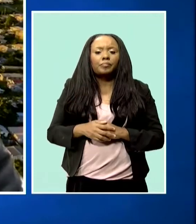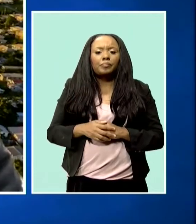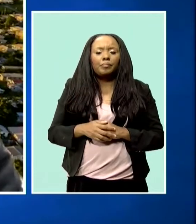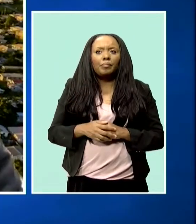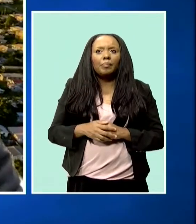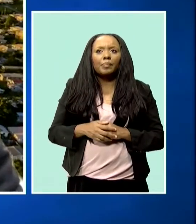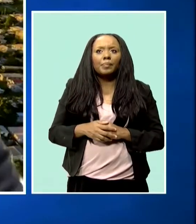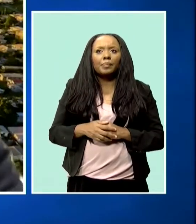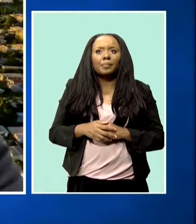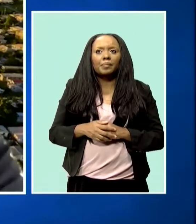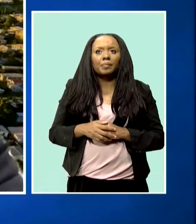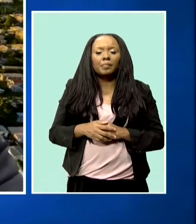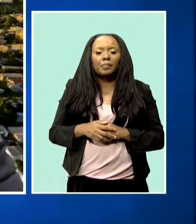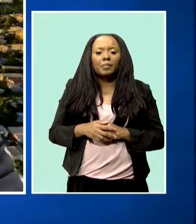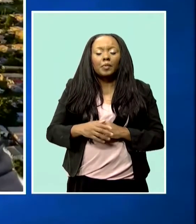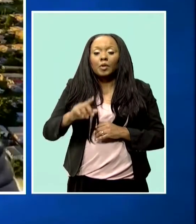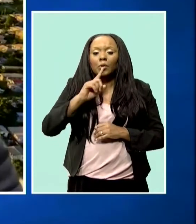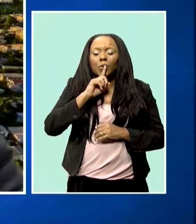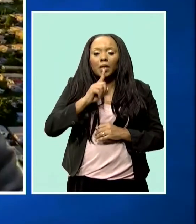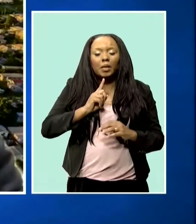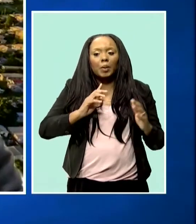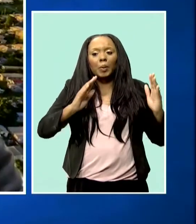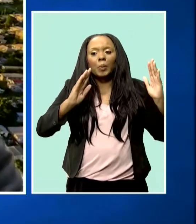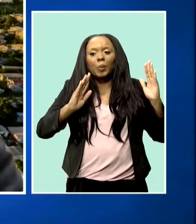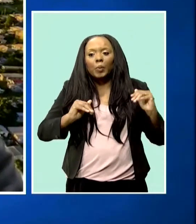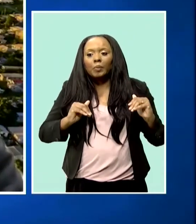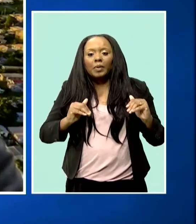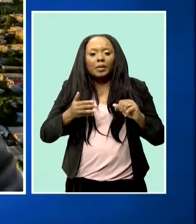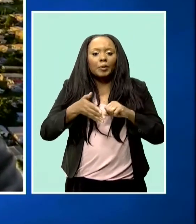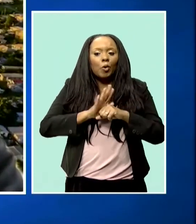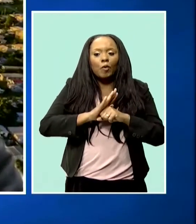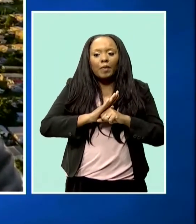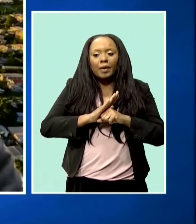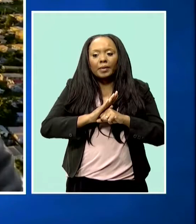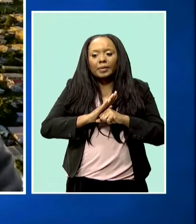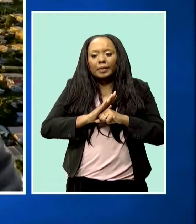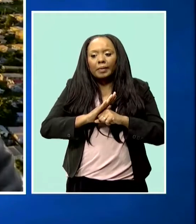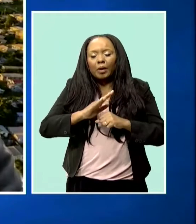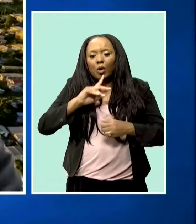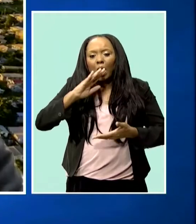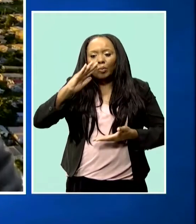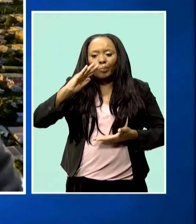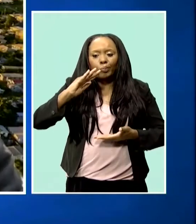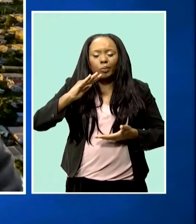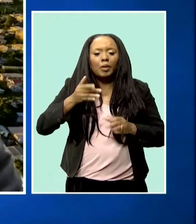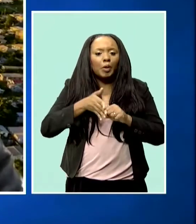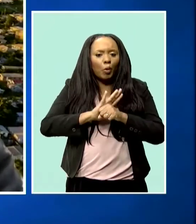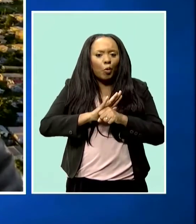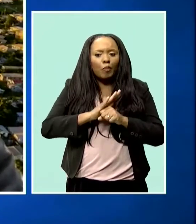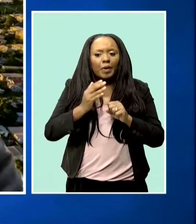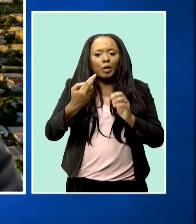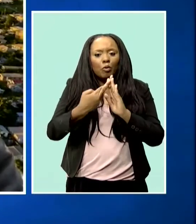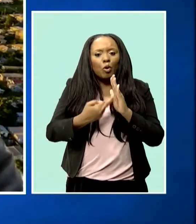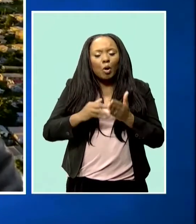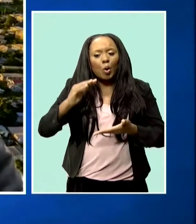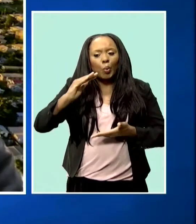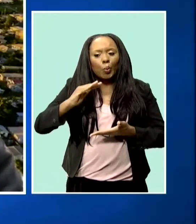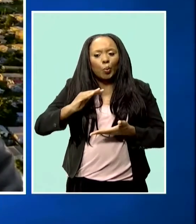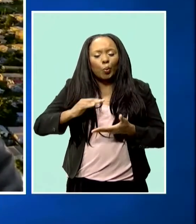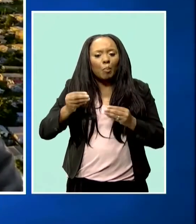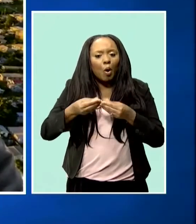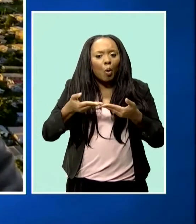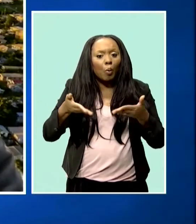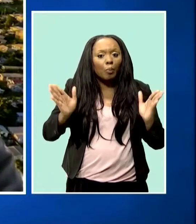scenes was an ease in the measures. So this announcement coming just as WestJet is about to restart to